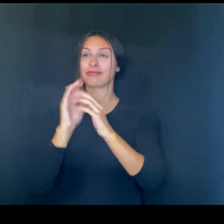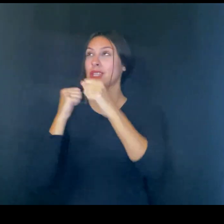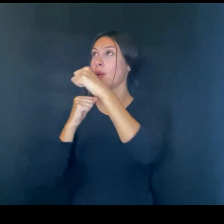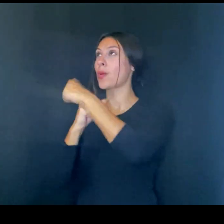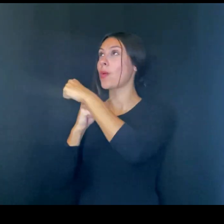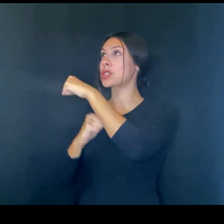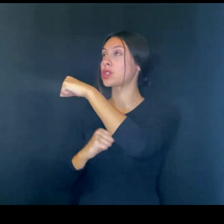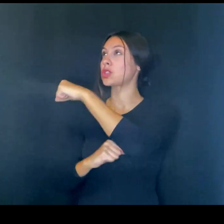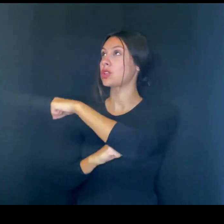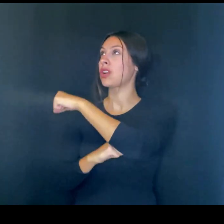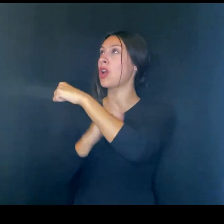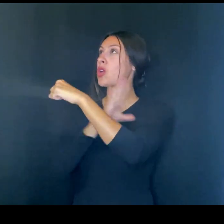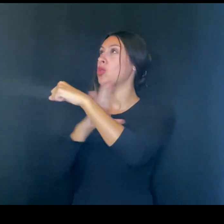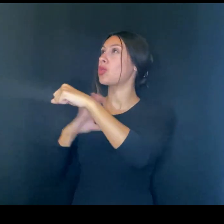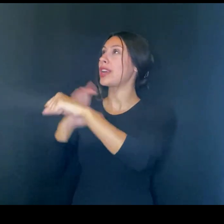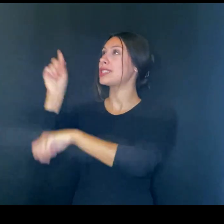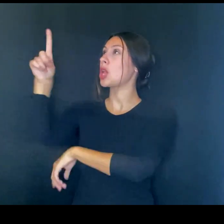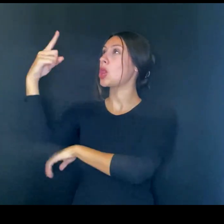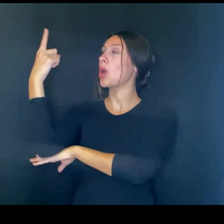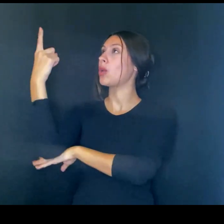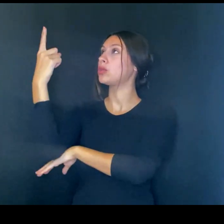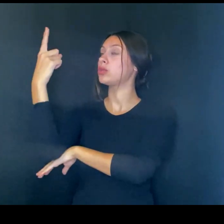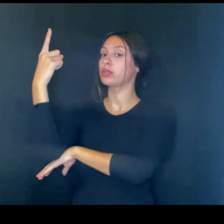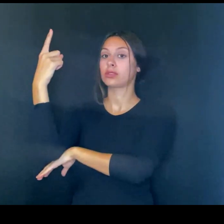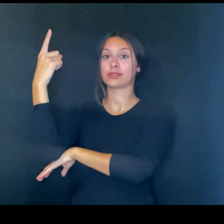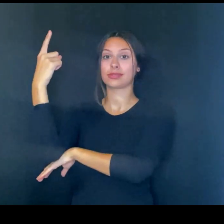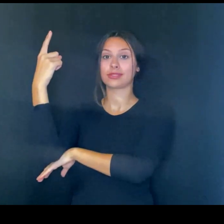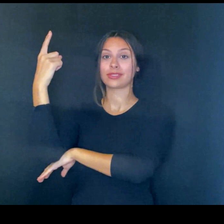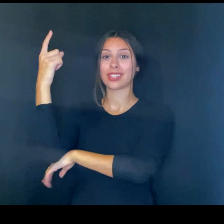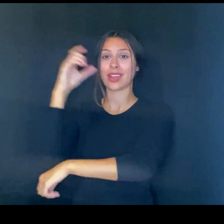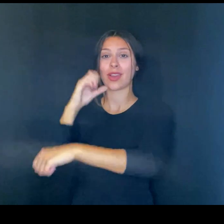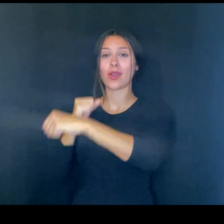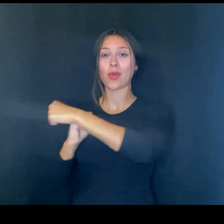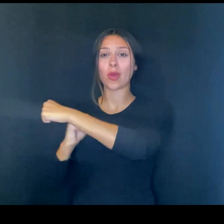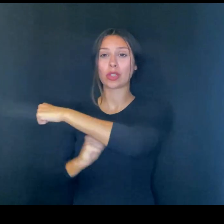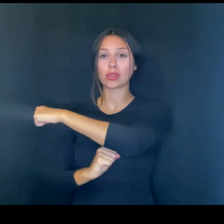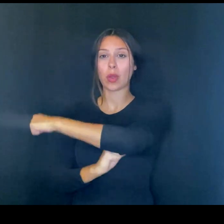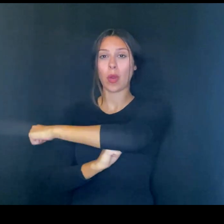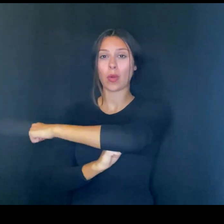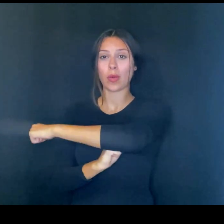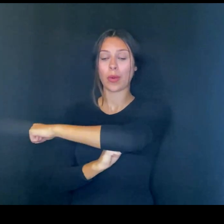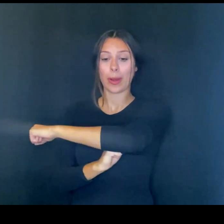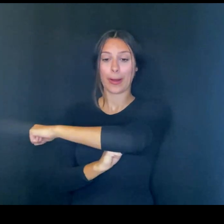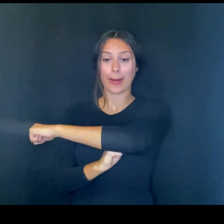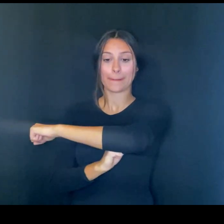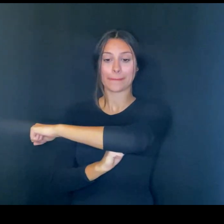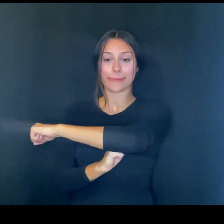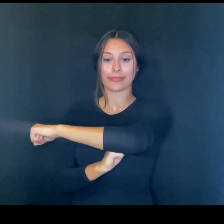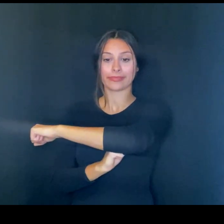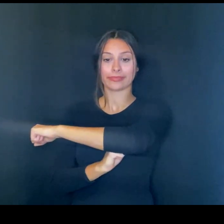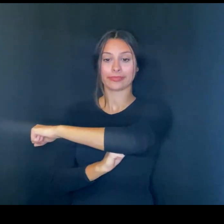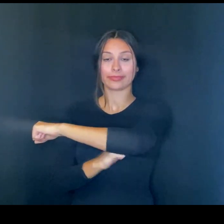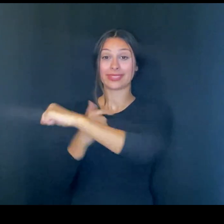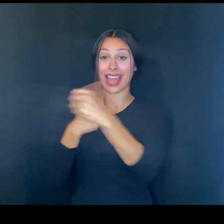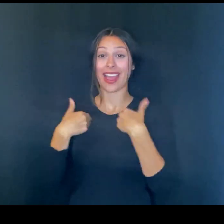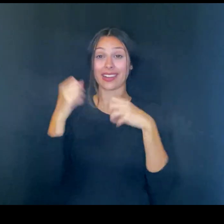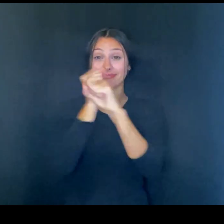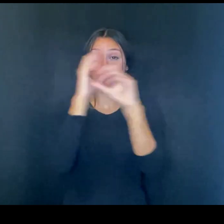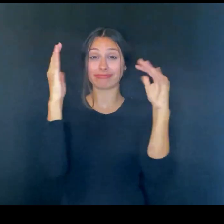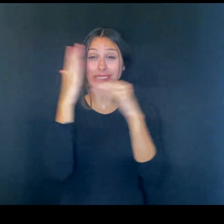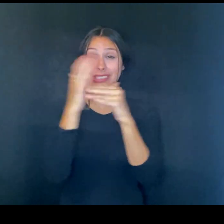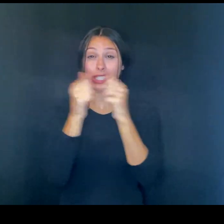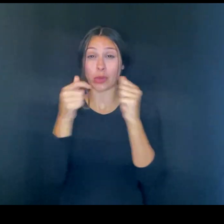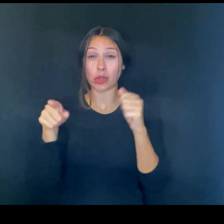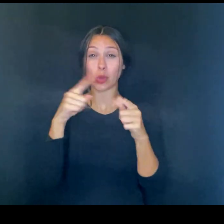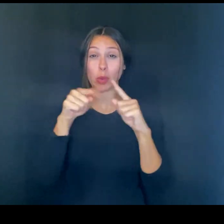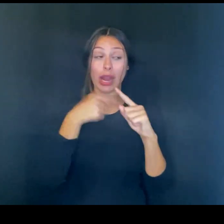Cornerstone. Christ alone. The cornerstone. I got a visual for you. As I was standing back